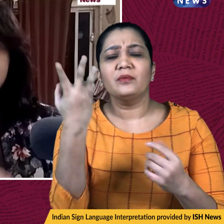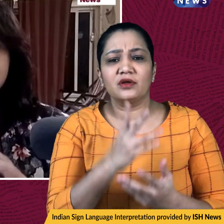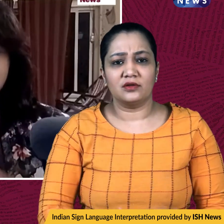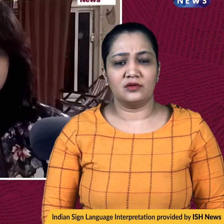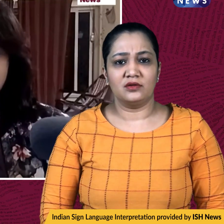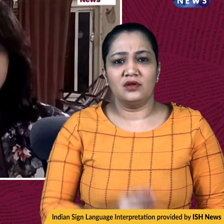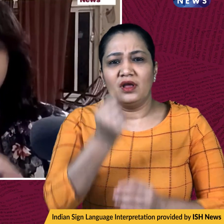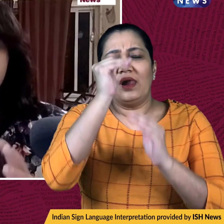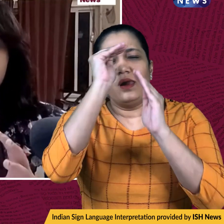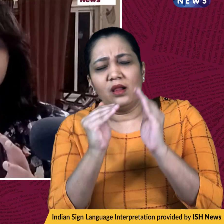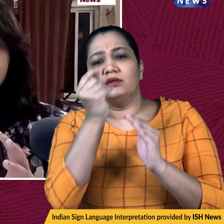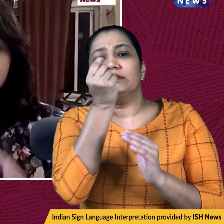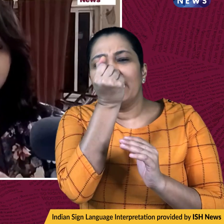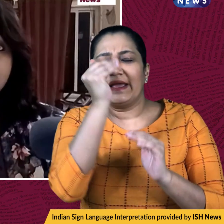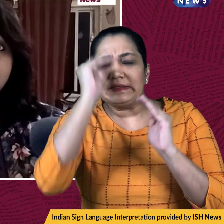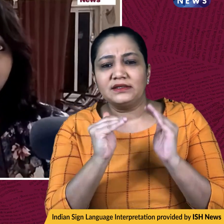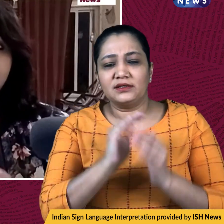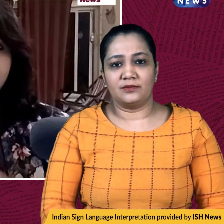a marginal decrease to